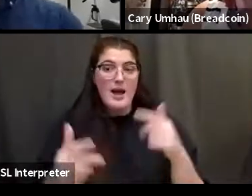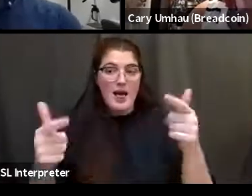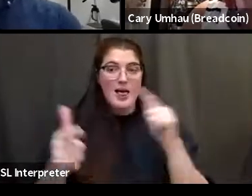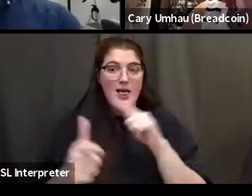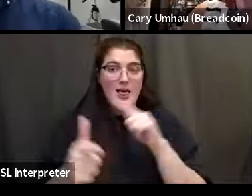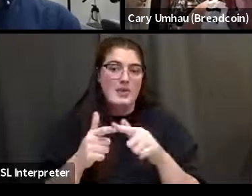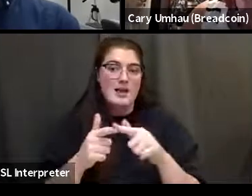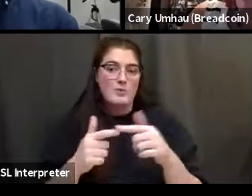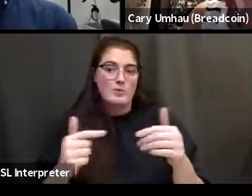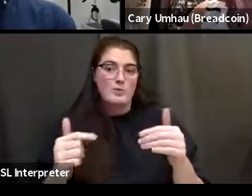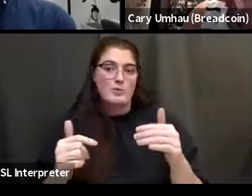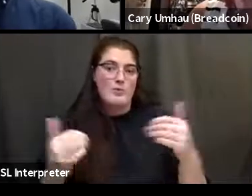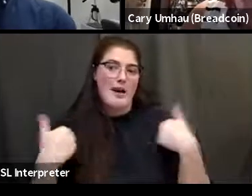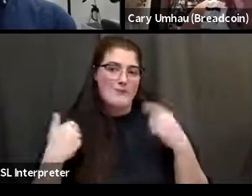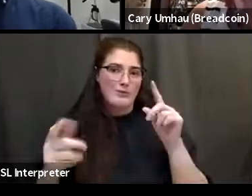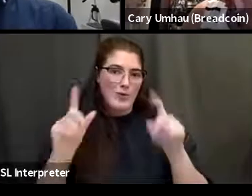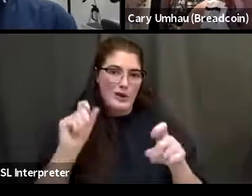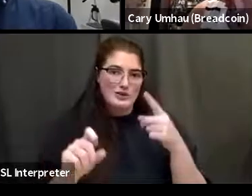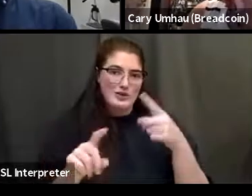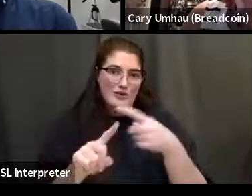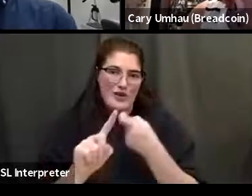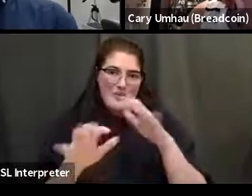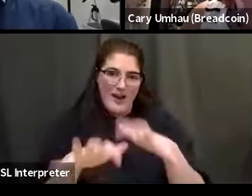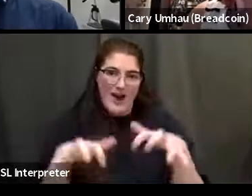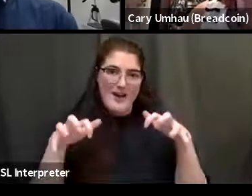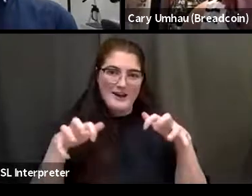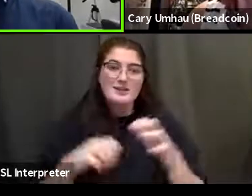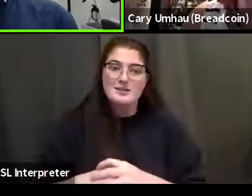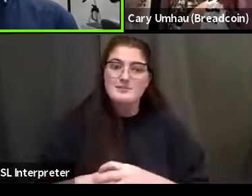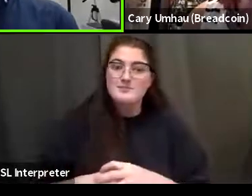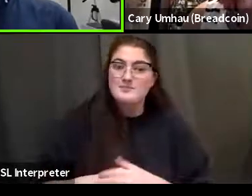any questions from folks in the audience. All right.